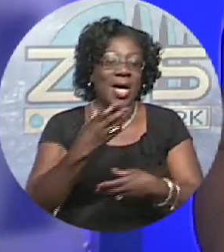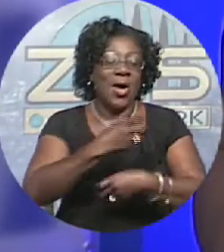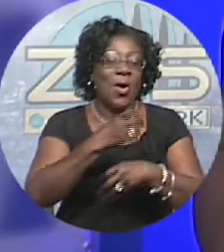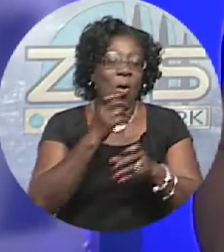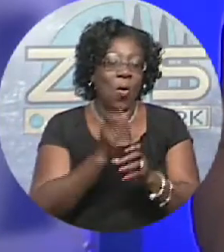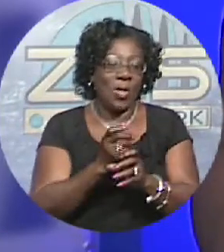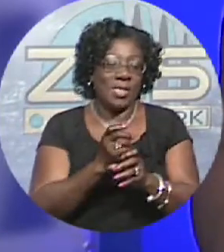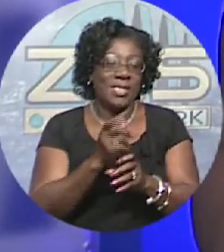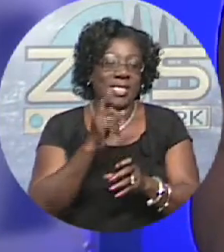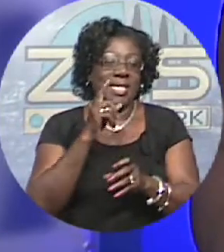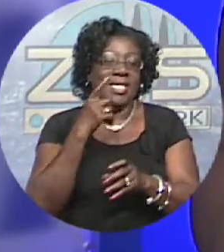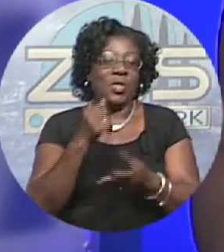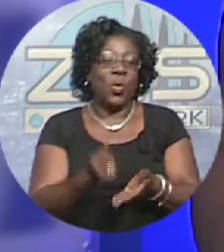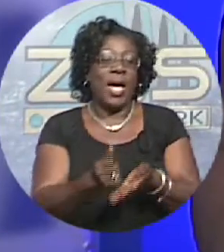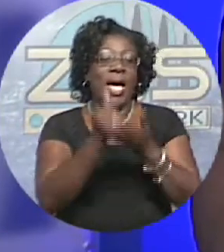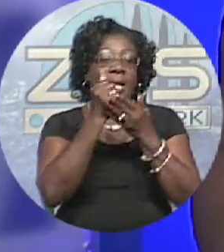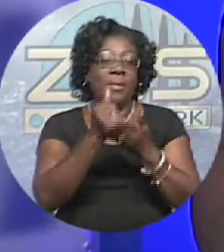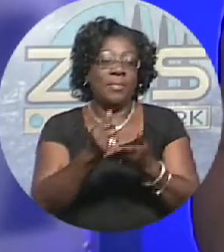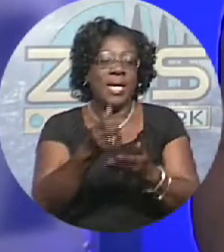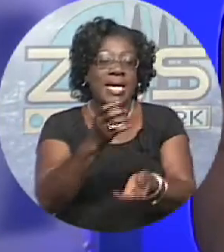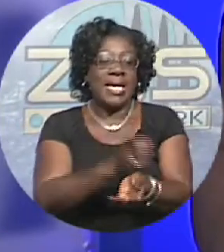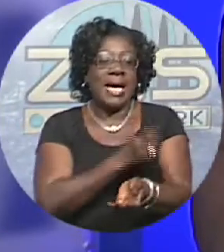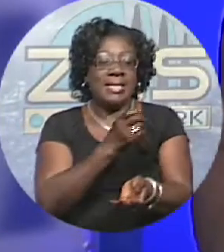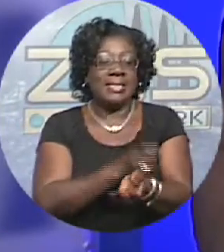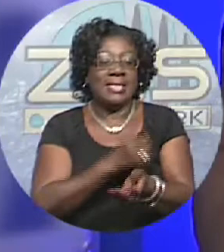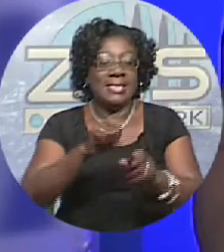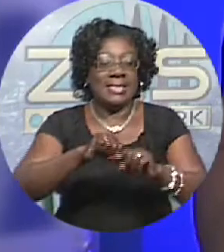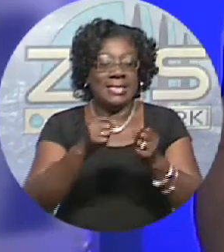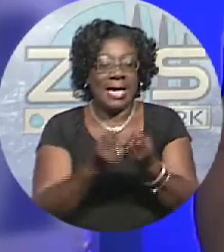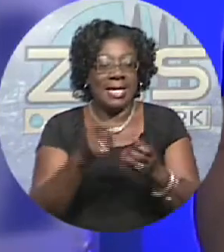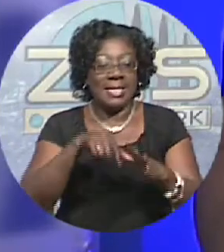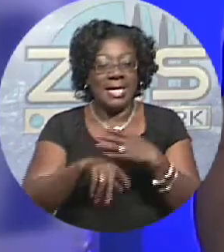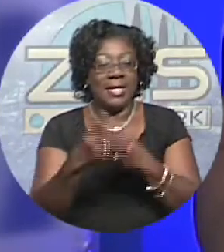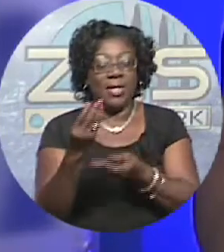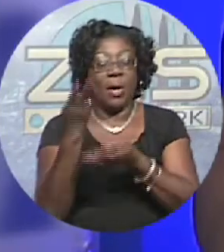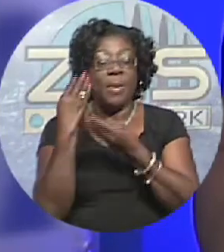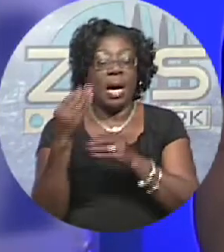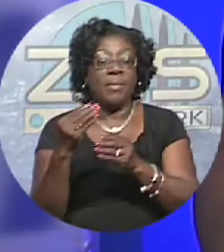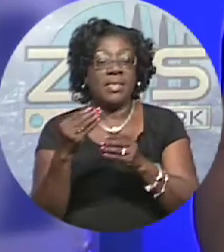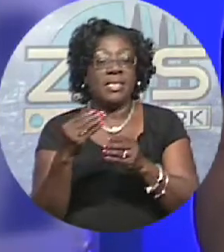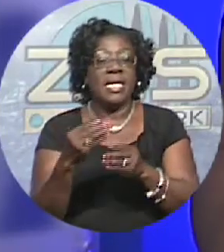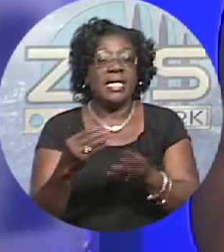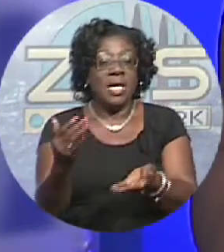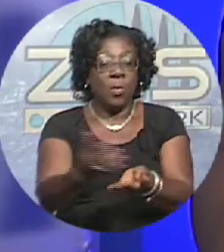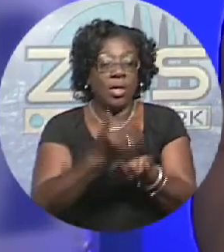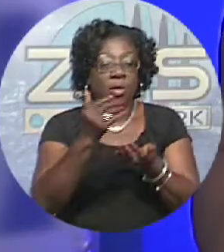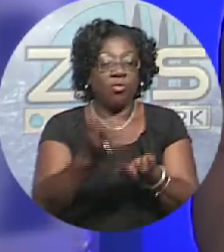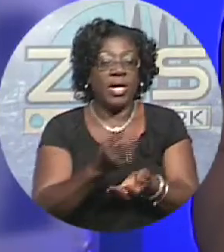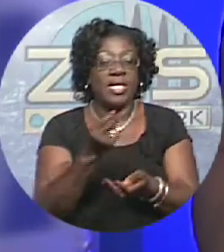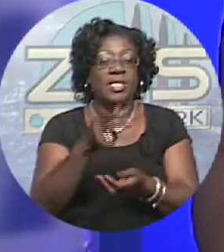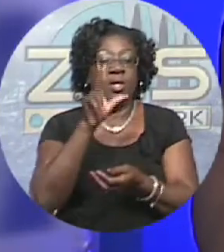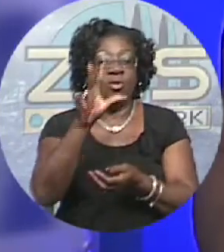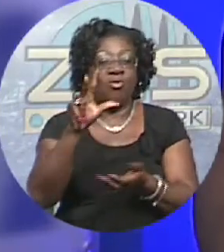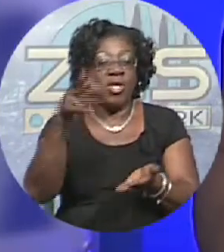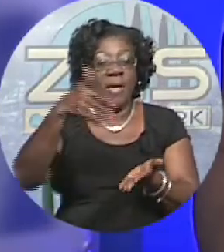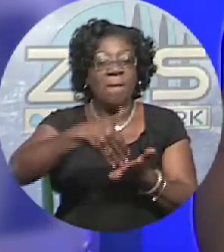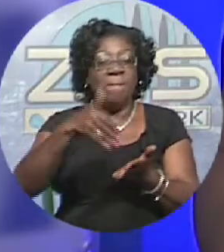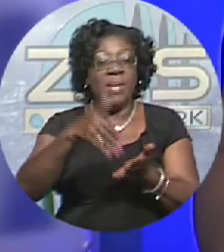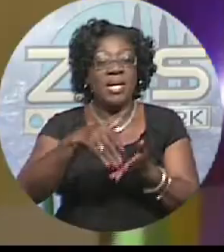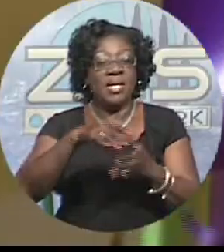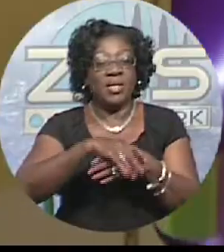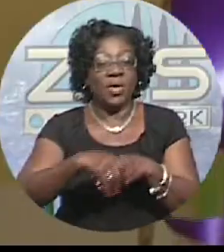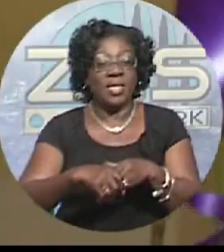to the forefront. And as Jared Higgs tells us tonight, the society wants to raise $3 million to maintain their fight against the